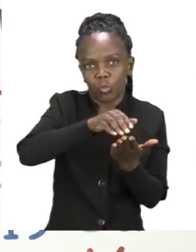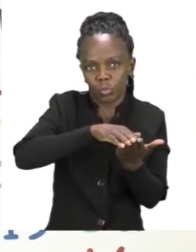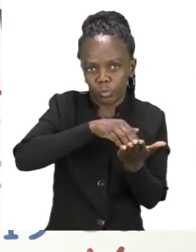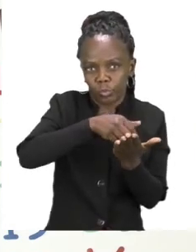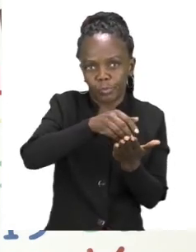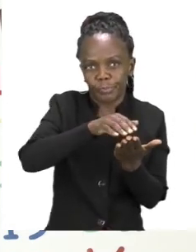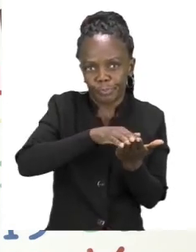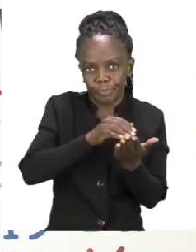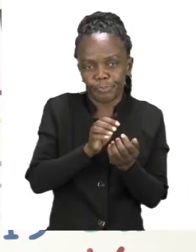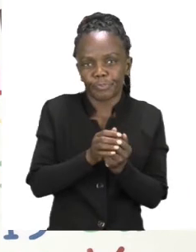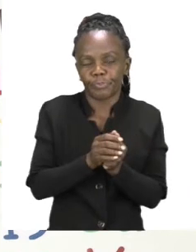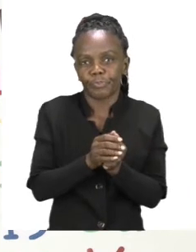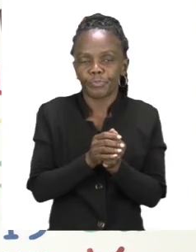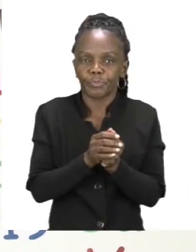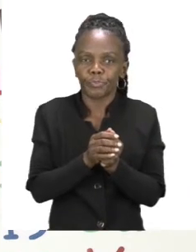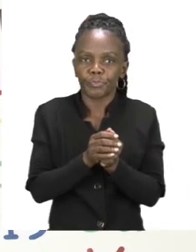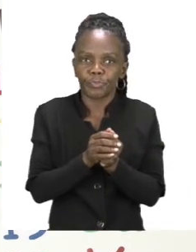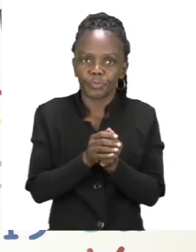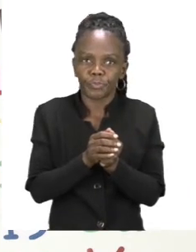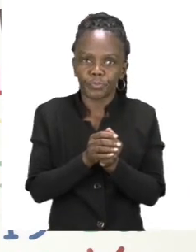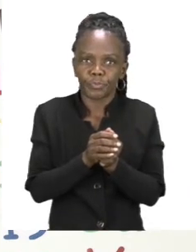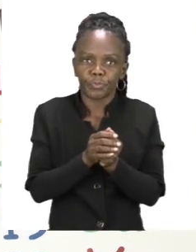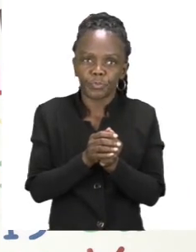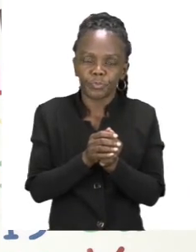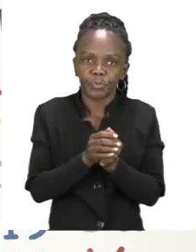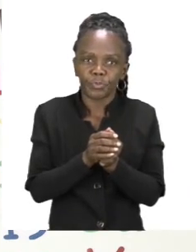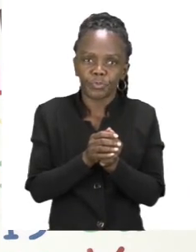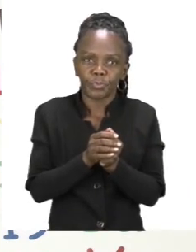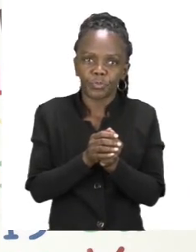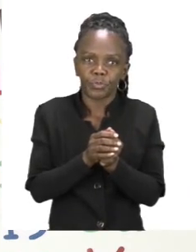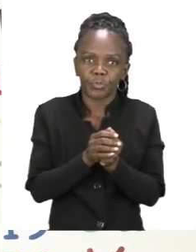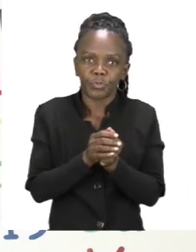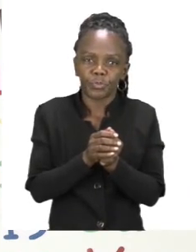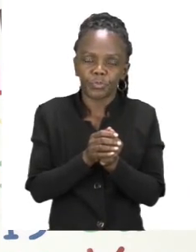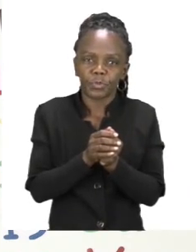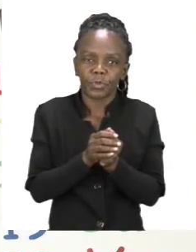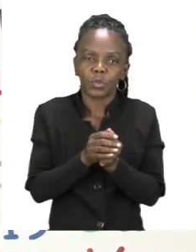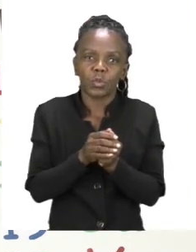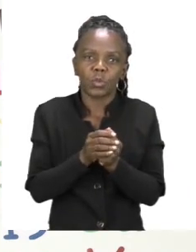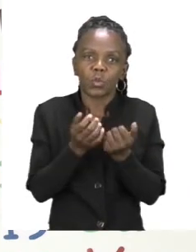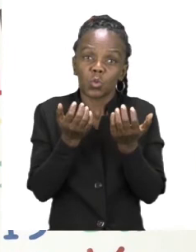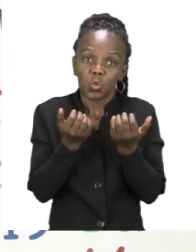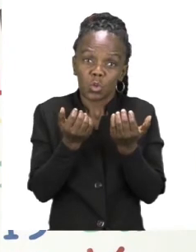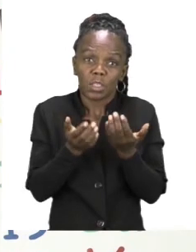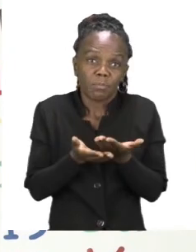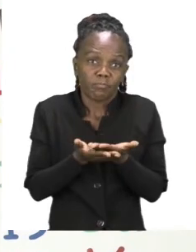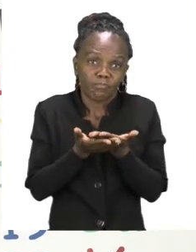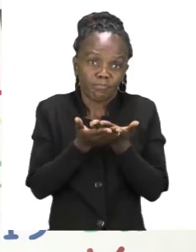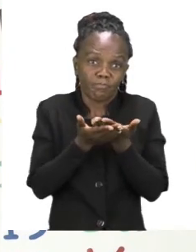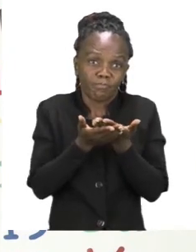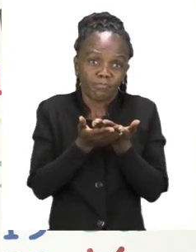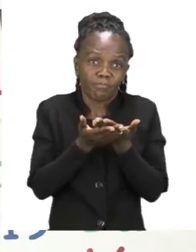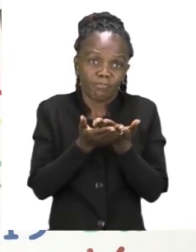glue. And since you are still young, boys and girls, you're going to need some help with your glue. Remember,